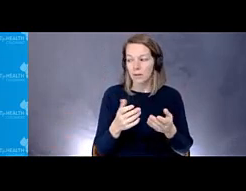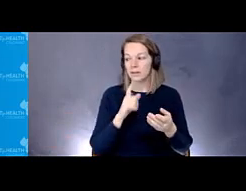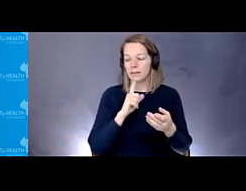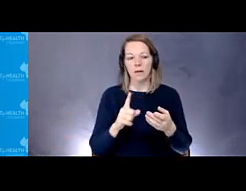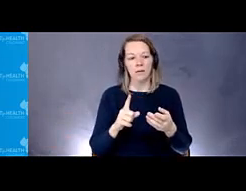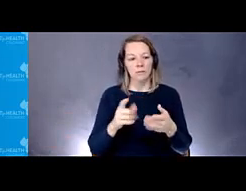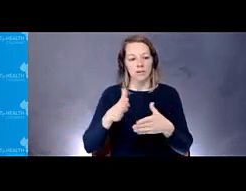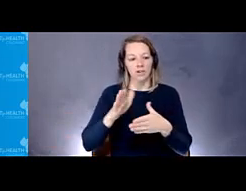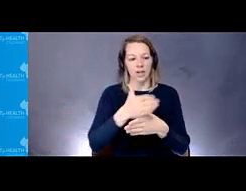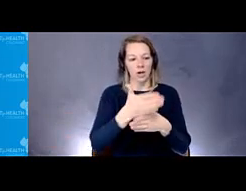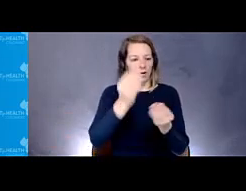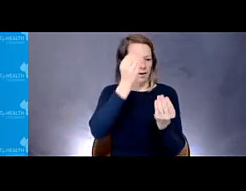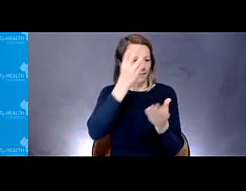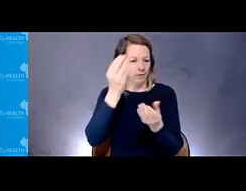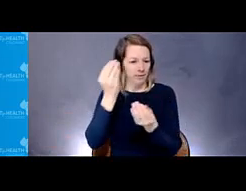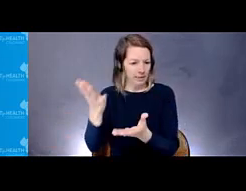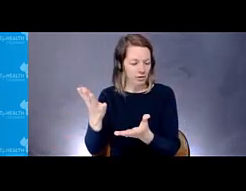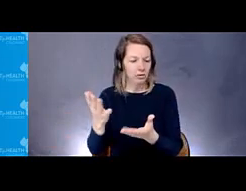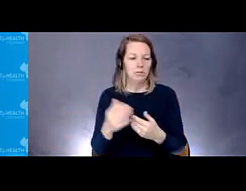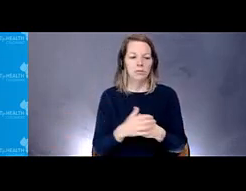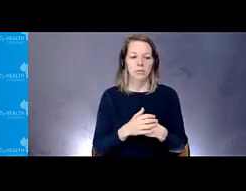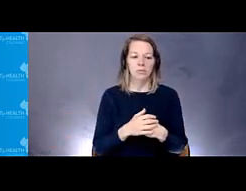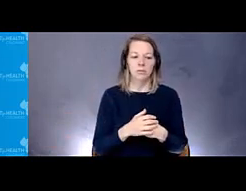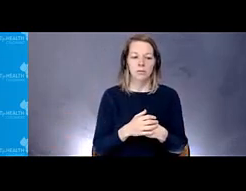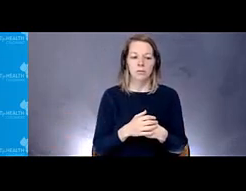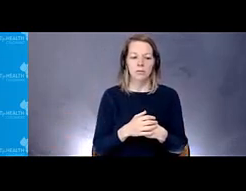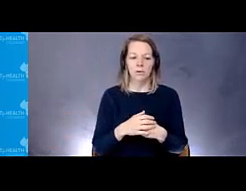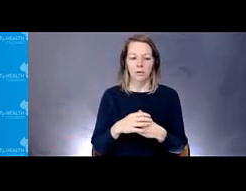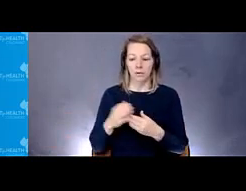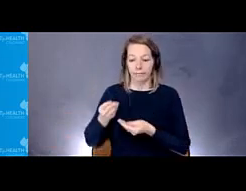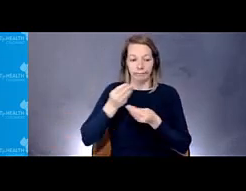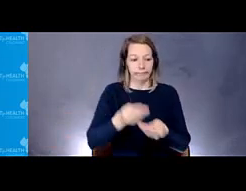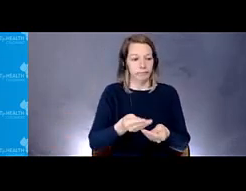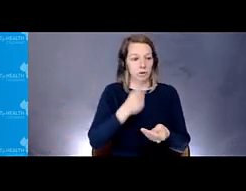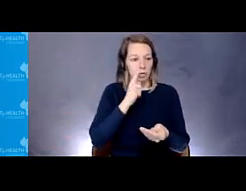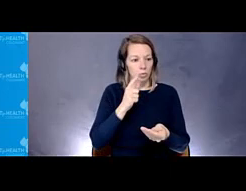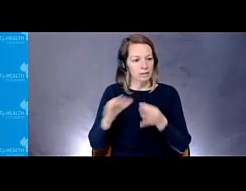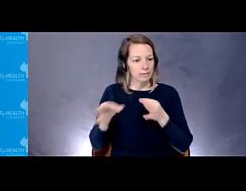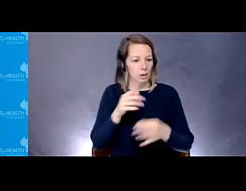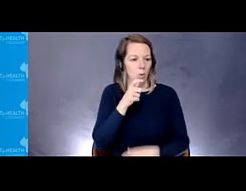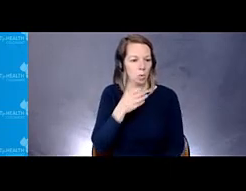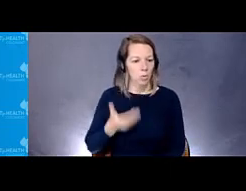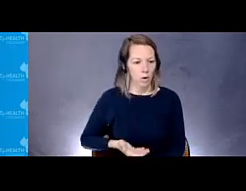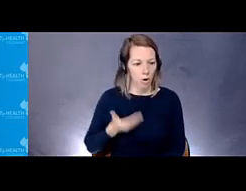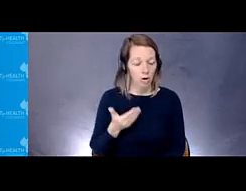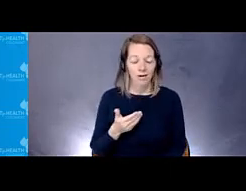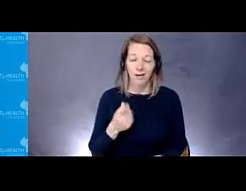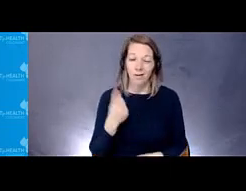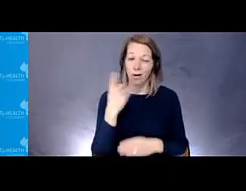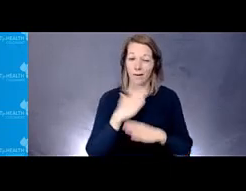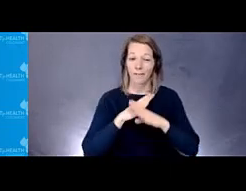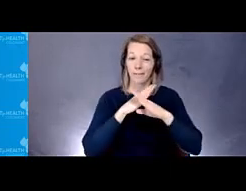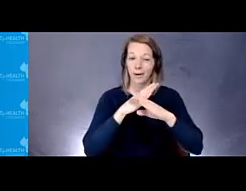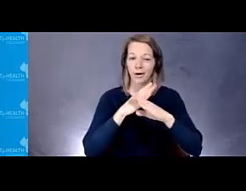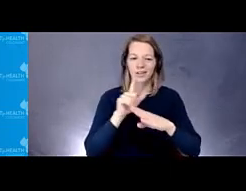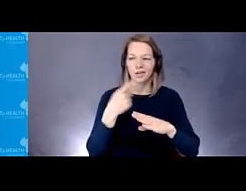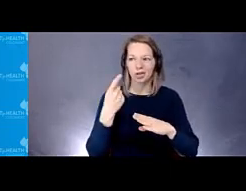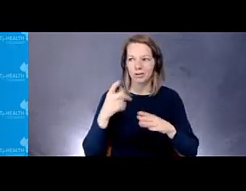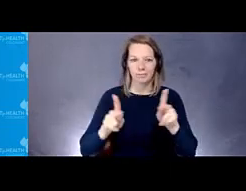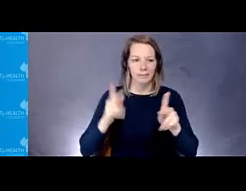we share information that we have available about who Connect for Health Colorado is. One of the biggest barriers that we'll have initially is just